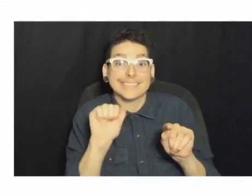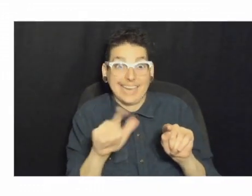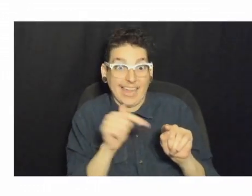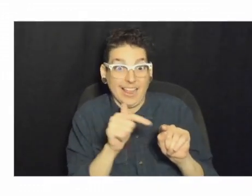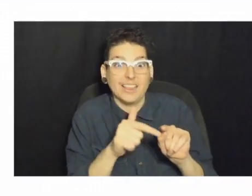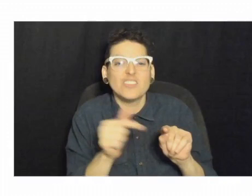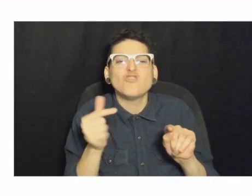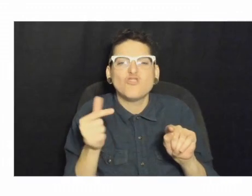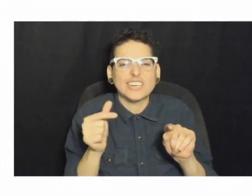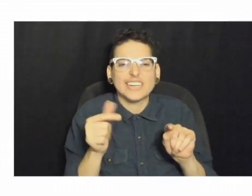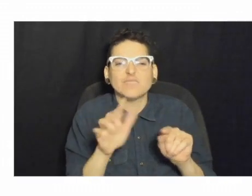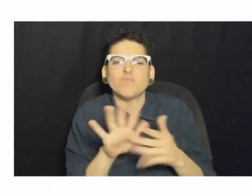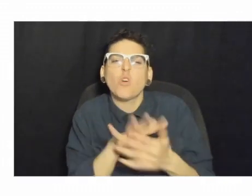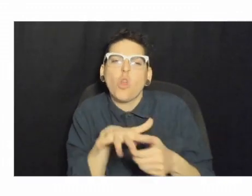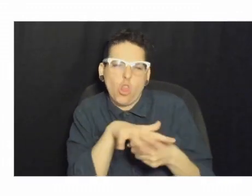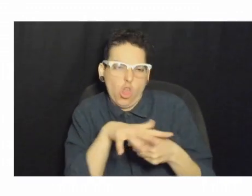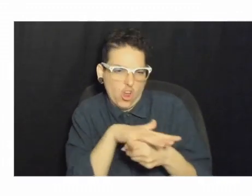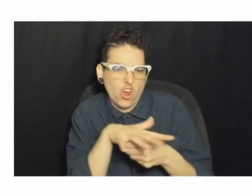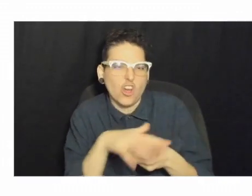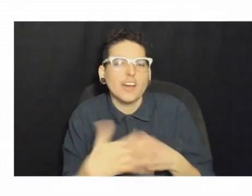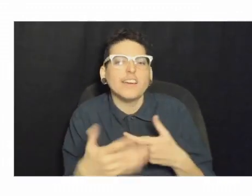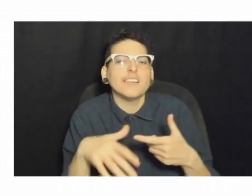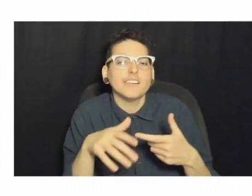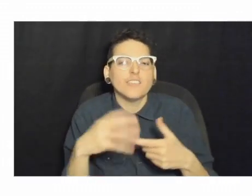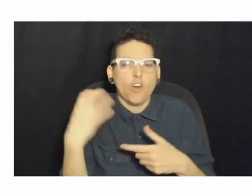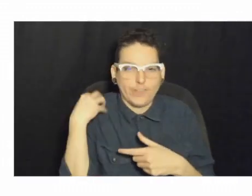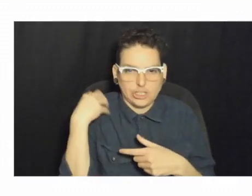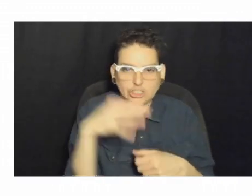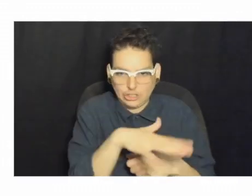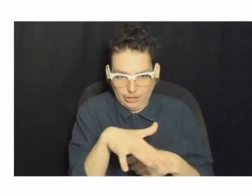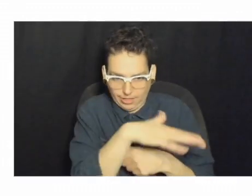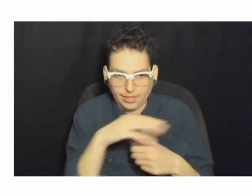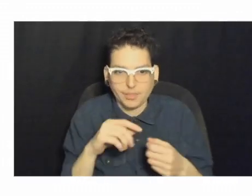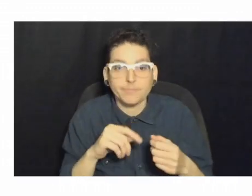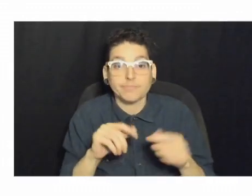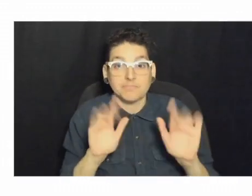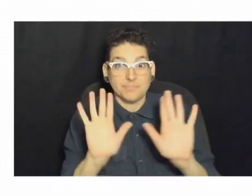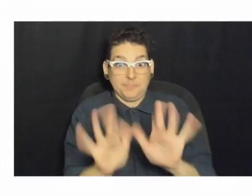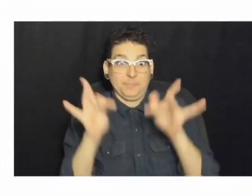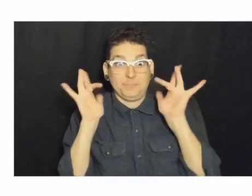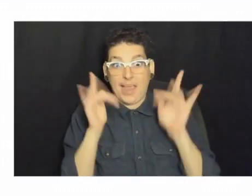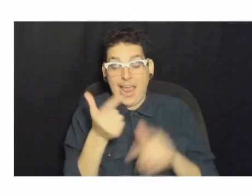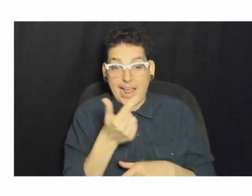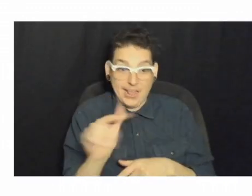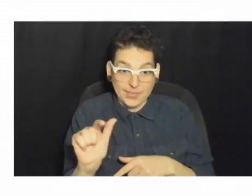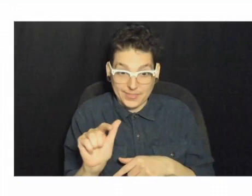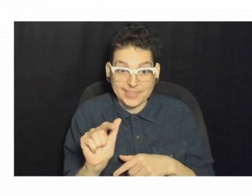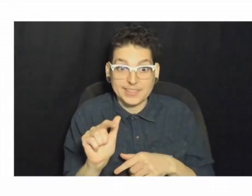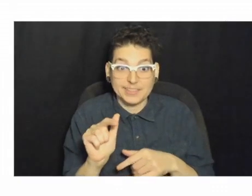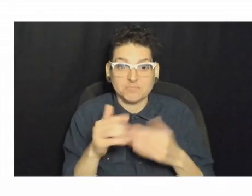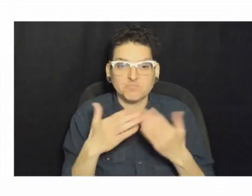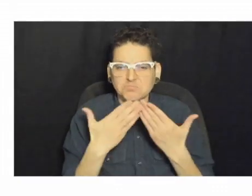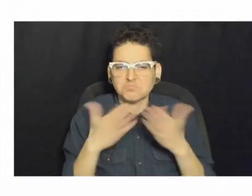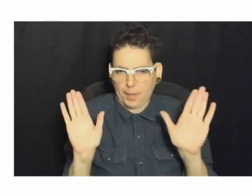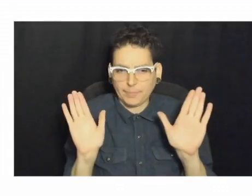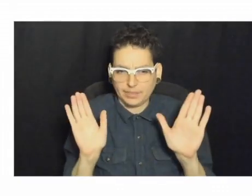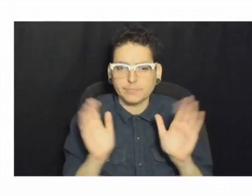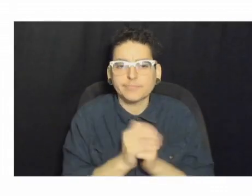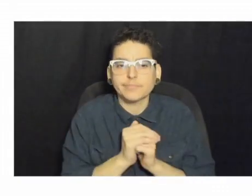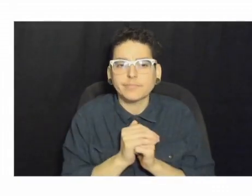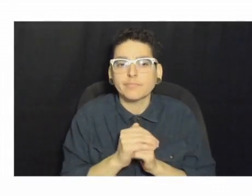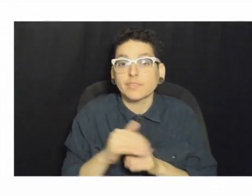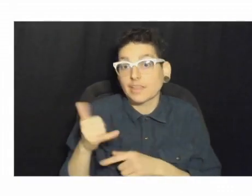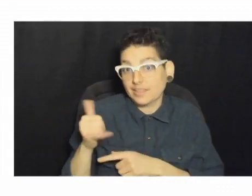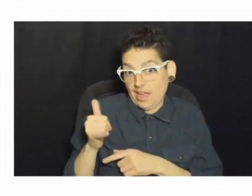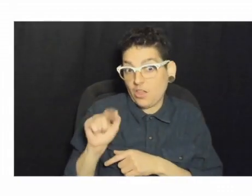are that brighter green, and then other people who may not sort of identify as anyone of those other